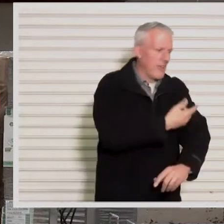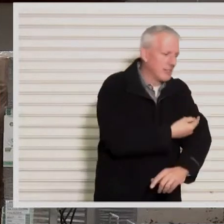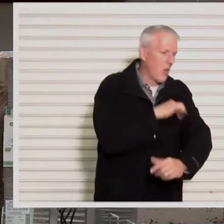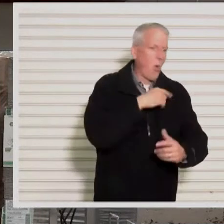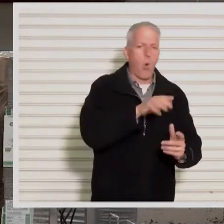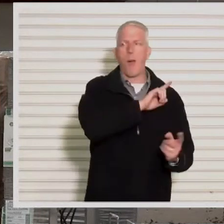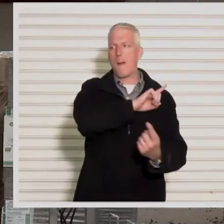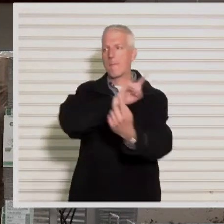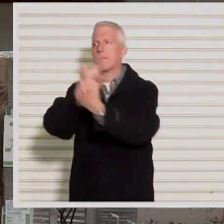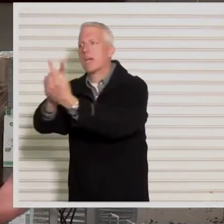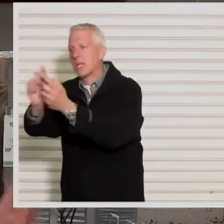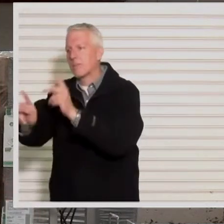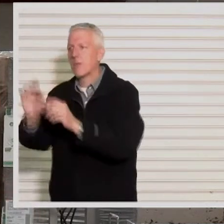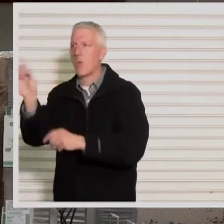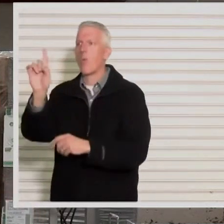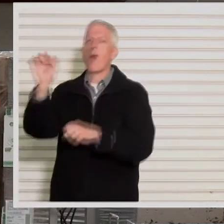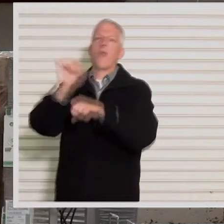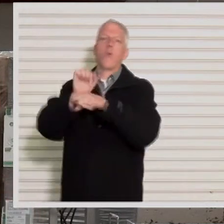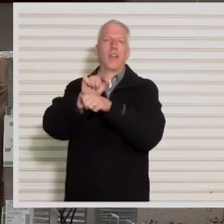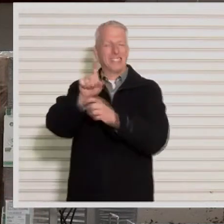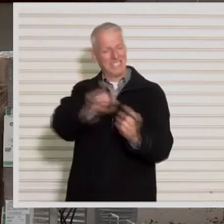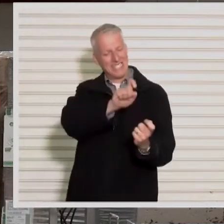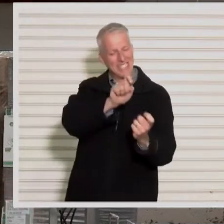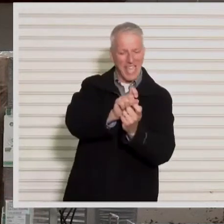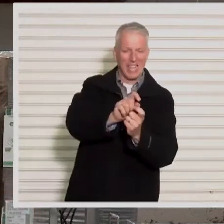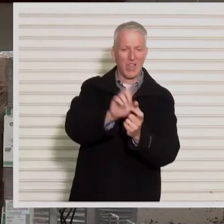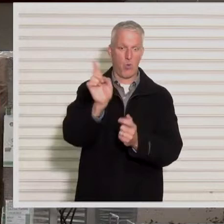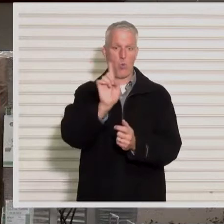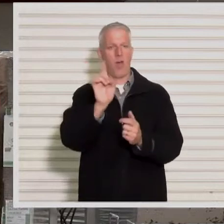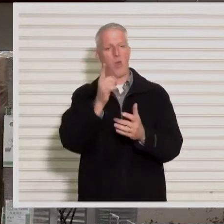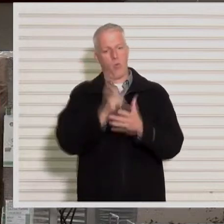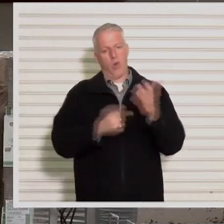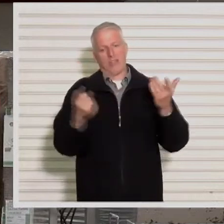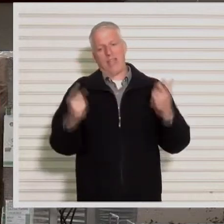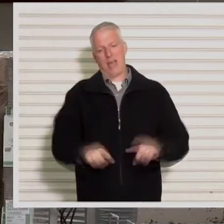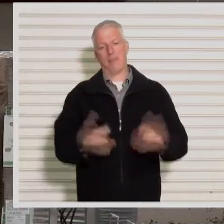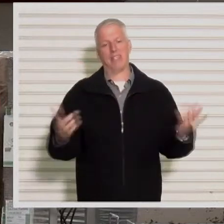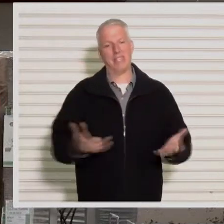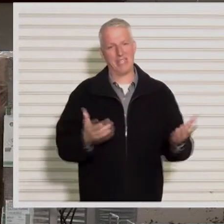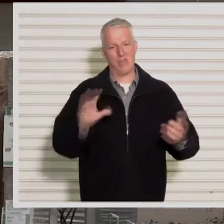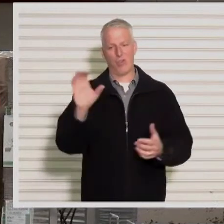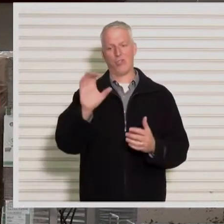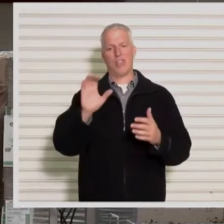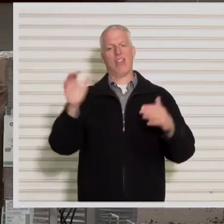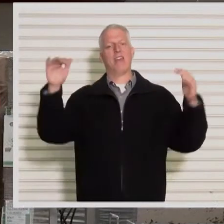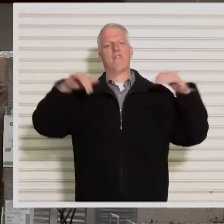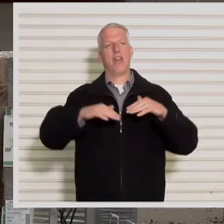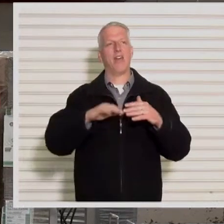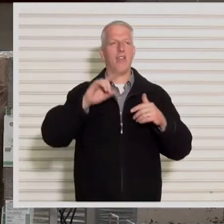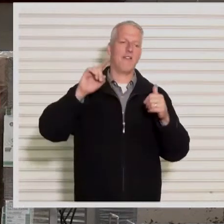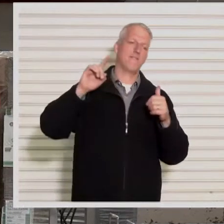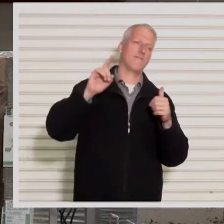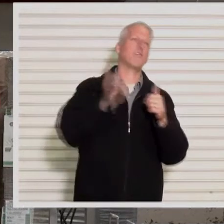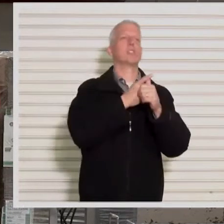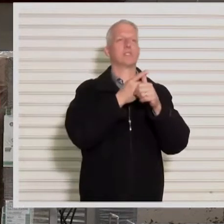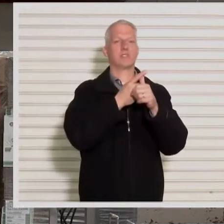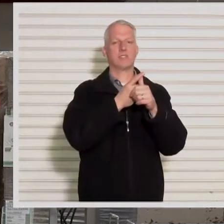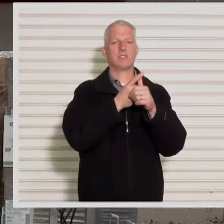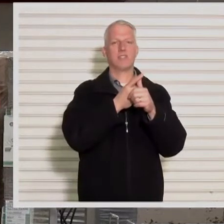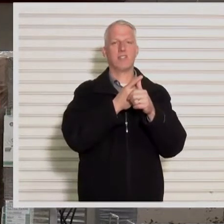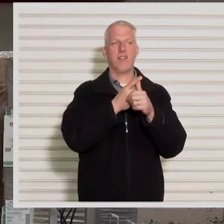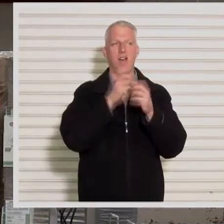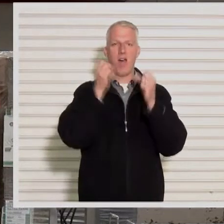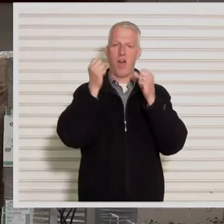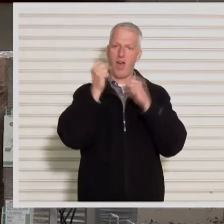got to meet people where they are, and it's exactly what folks are doing here on the ground. Again, the first